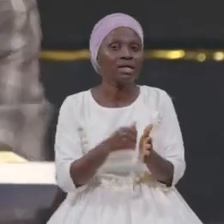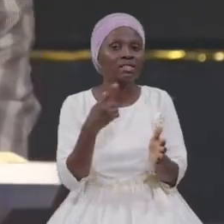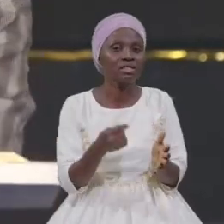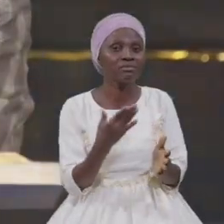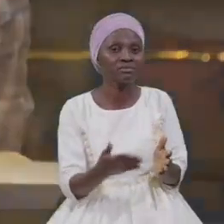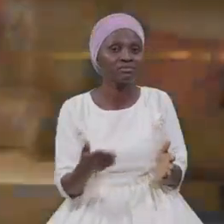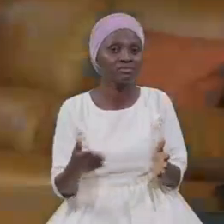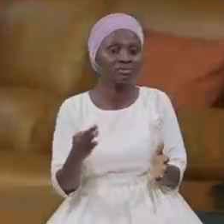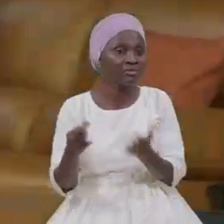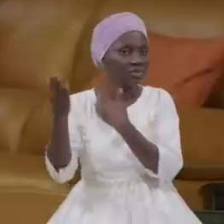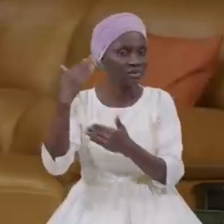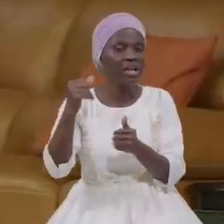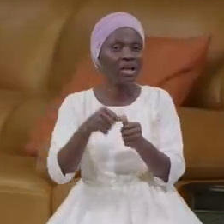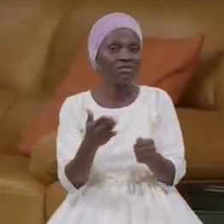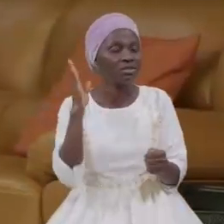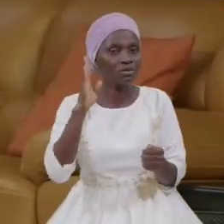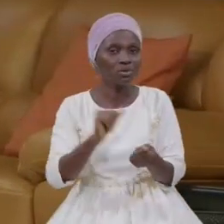everything will vanish away.